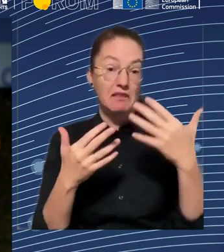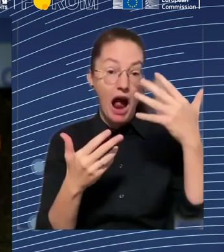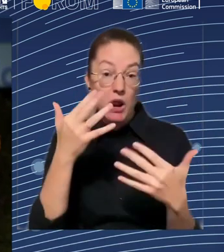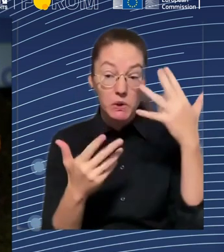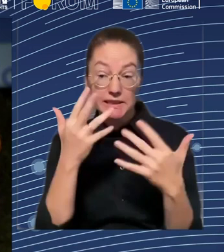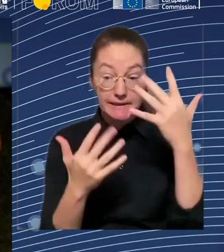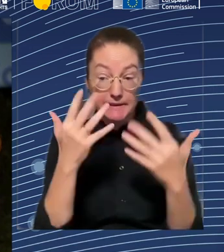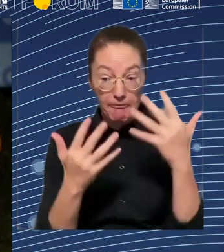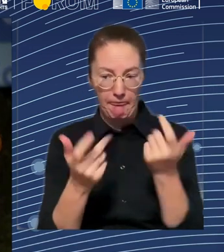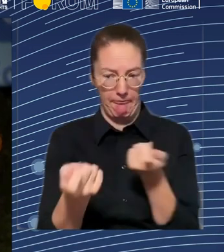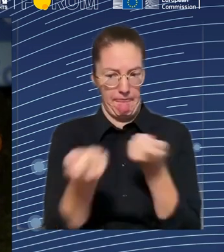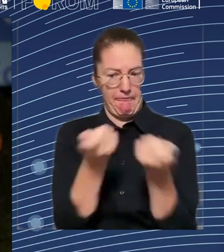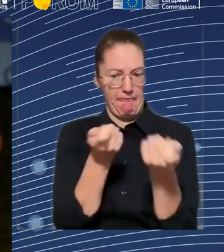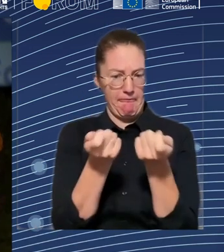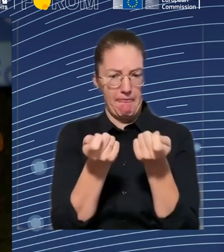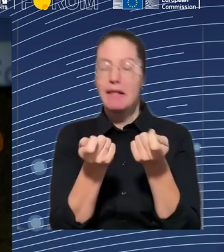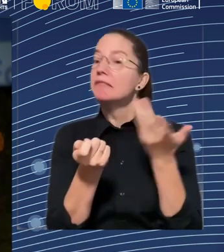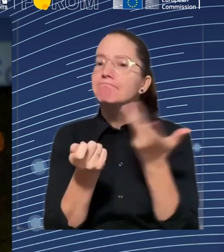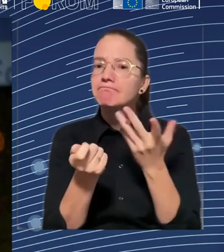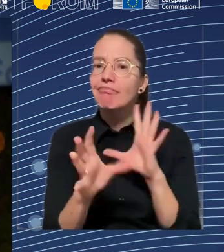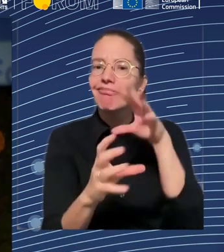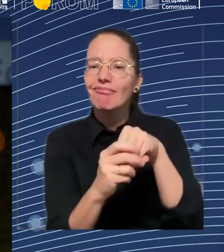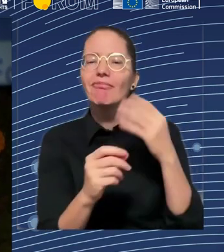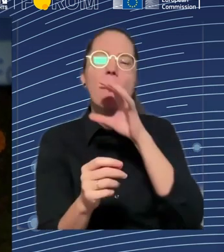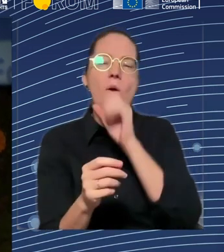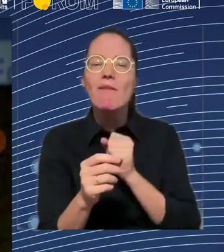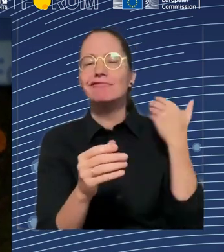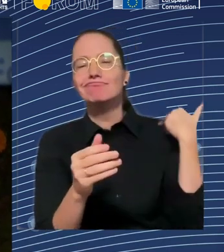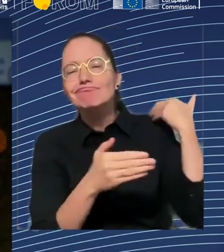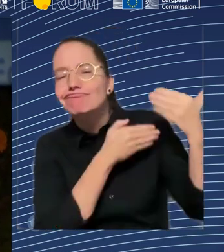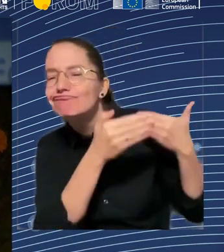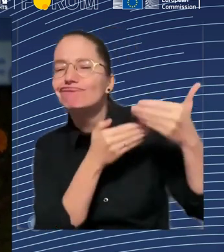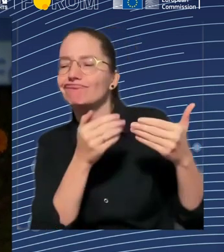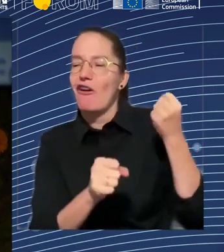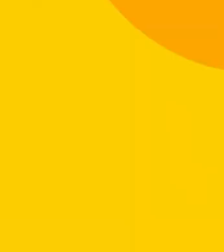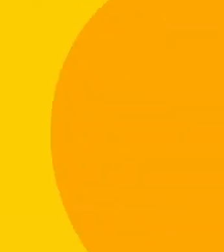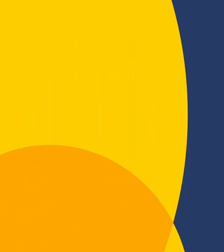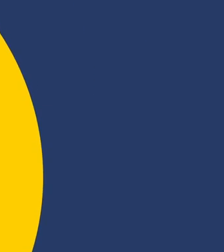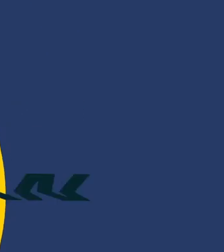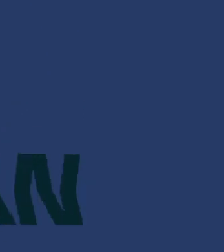focus on the future of work. Please join me in welcoming Mr. Mario Mariniello.